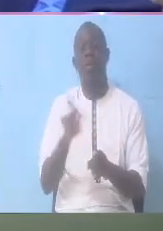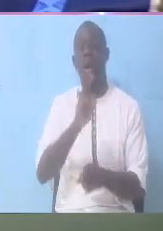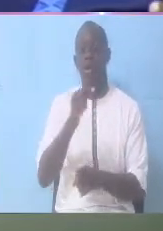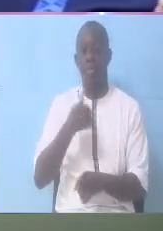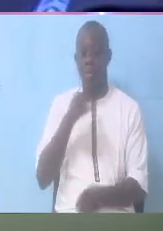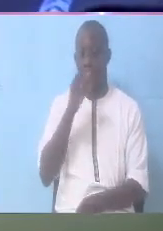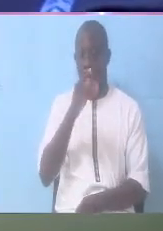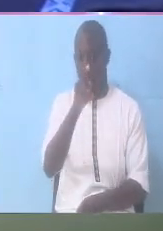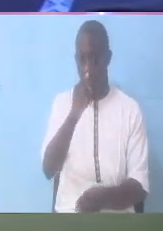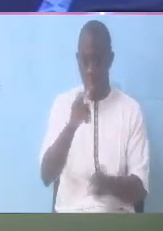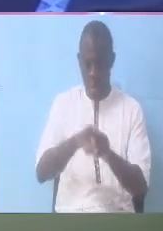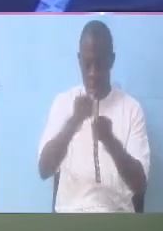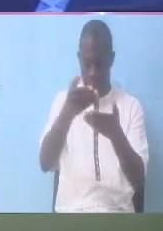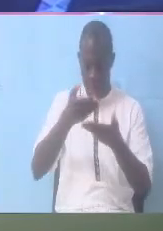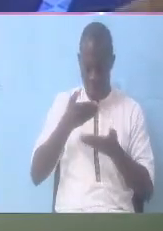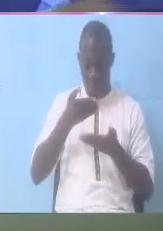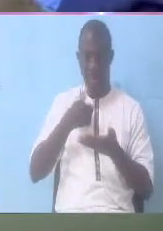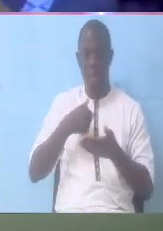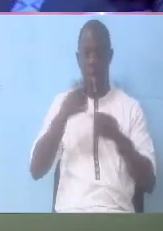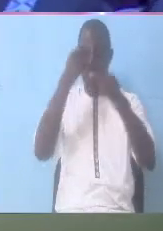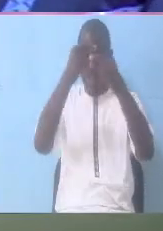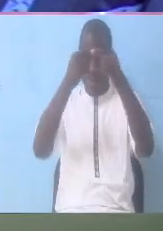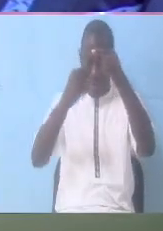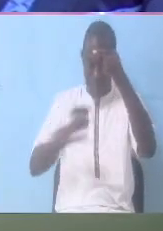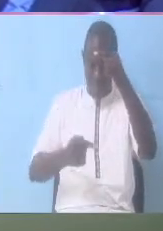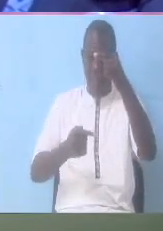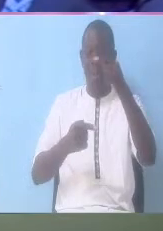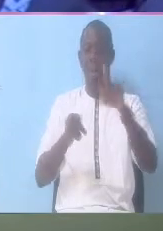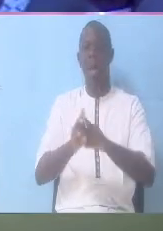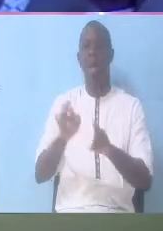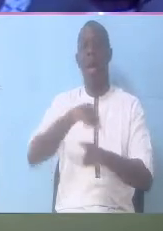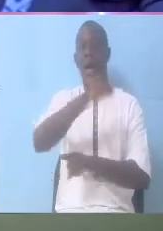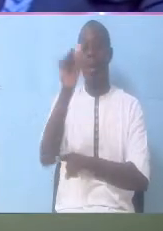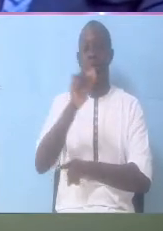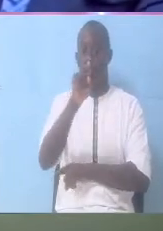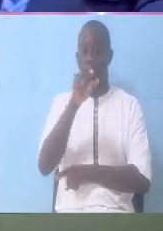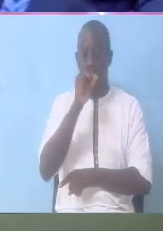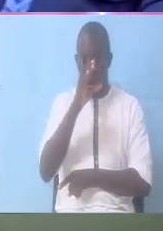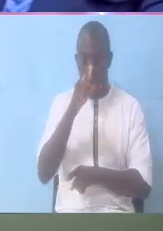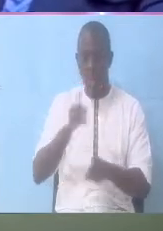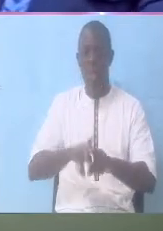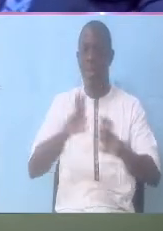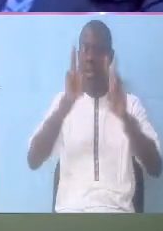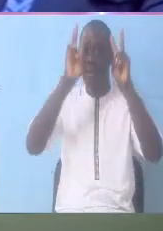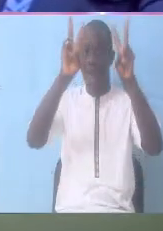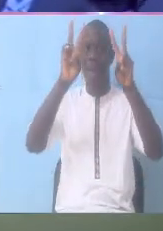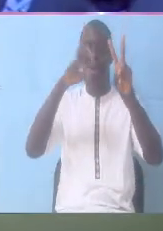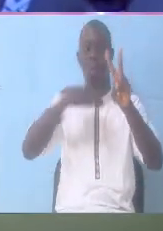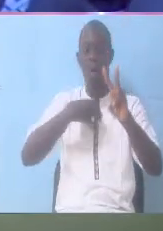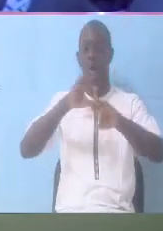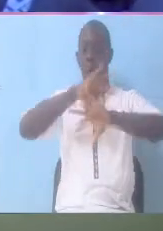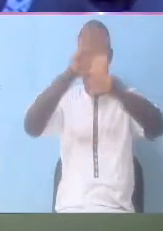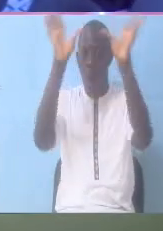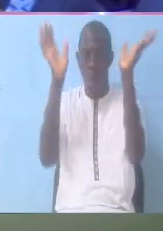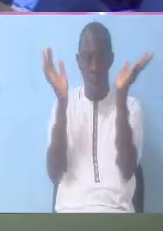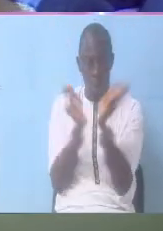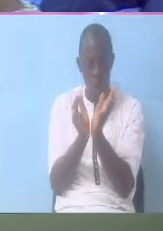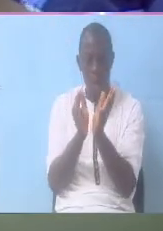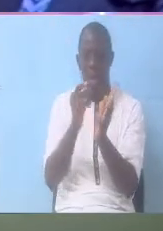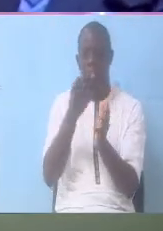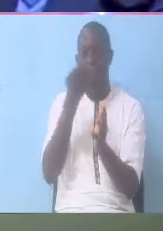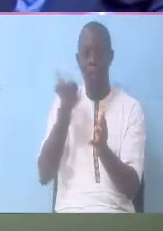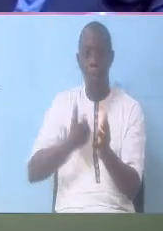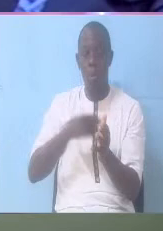you gave me a list. Yes. And you said Yaya Jammeh wanted all these people on this